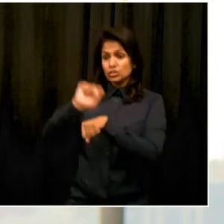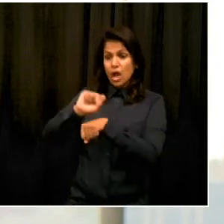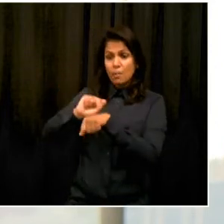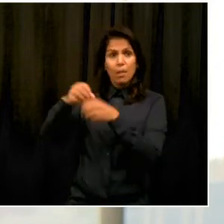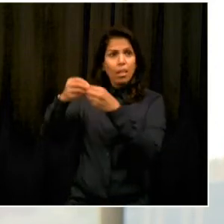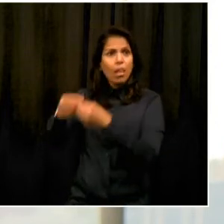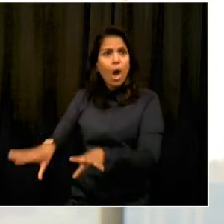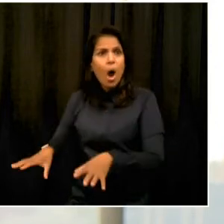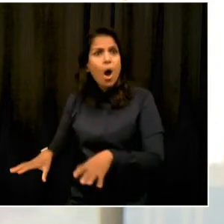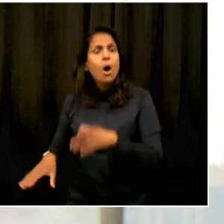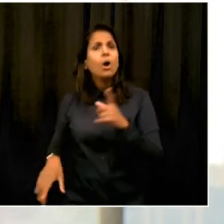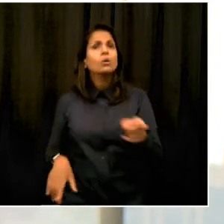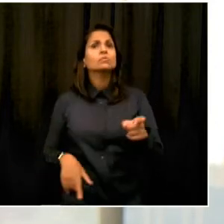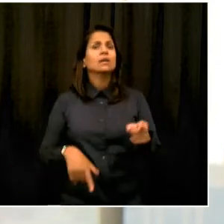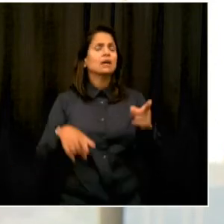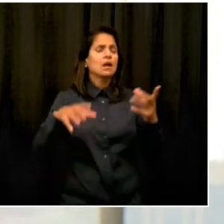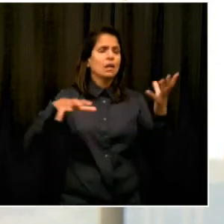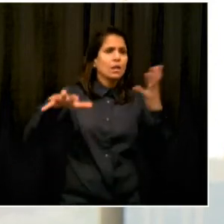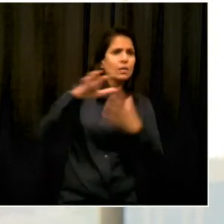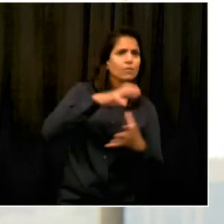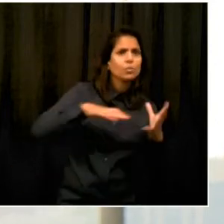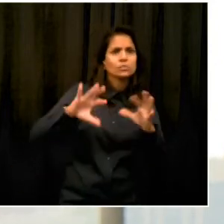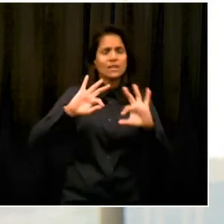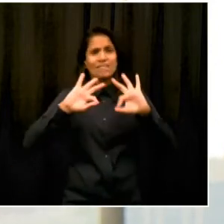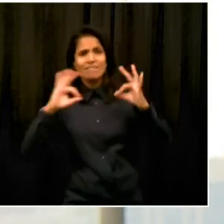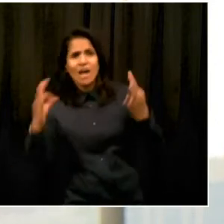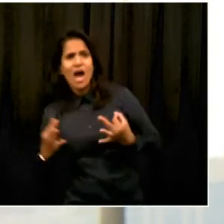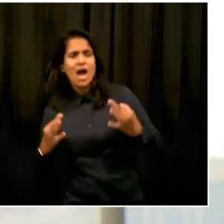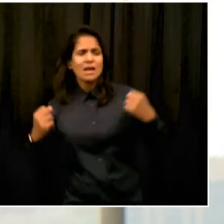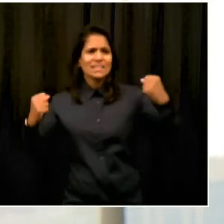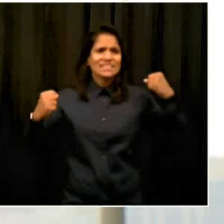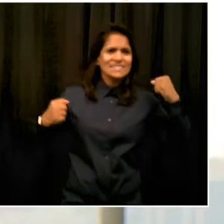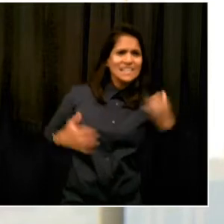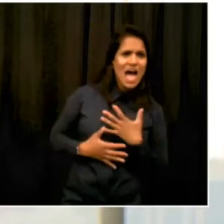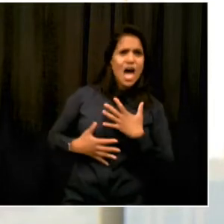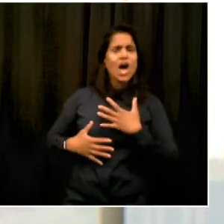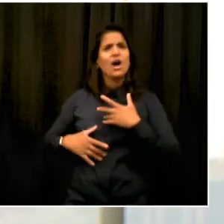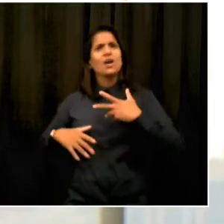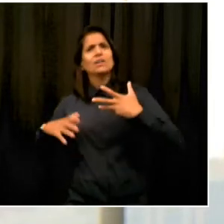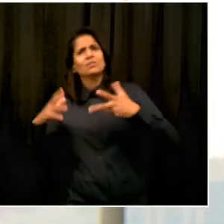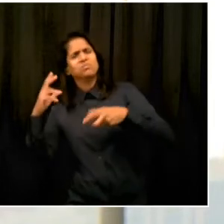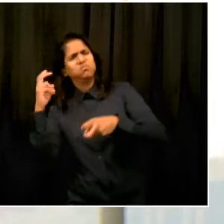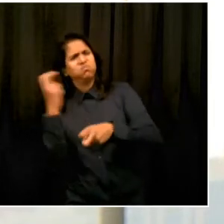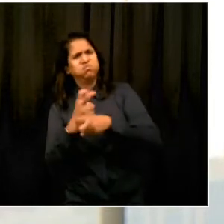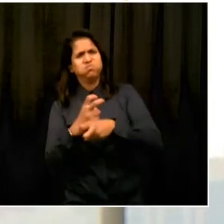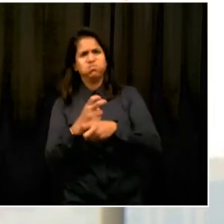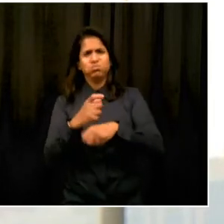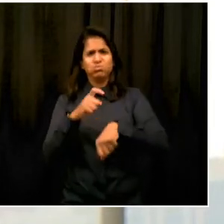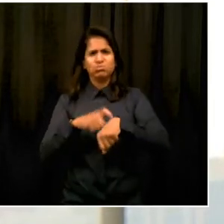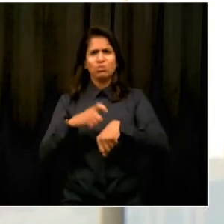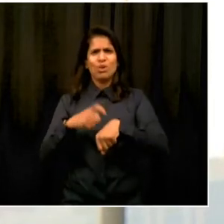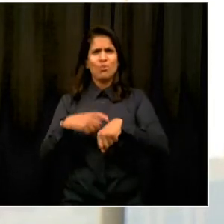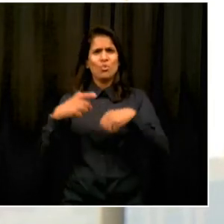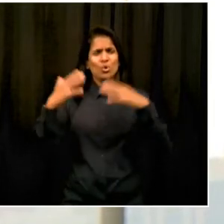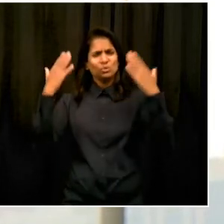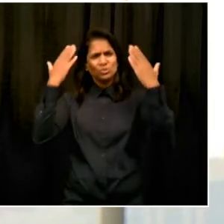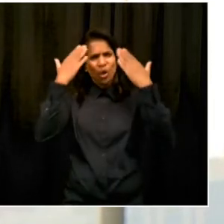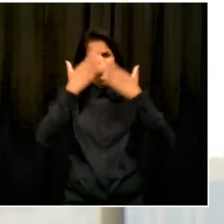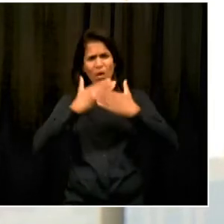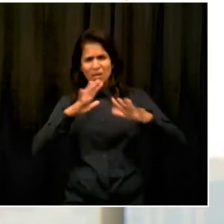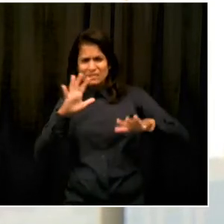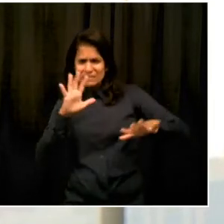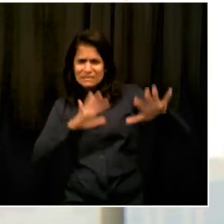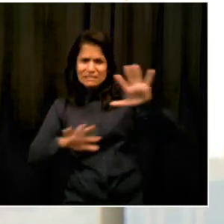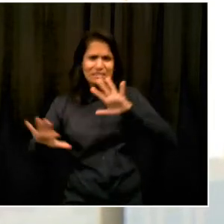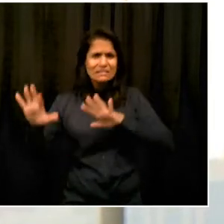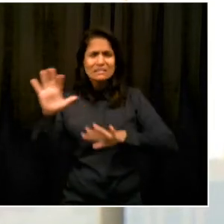I don't want to ever forget the emptiness of the response from our federal government. I don't want to ever